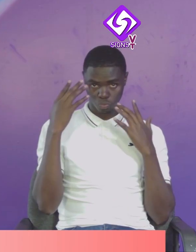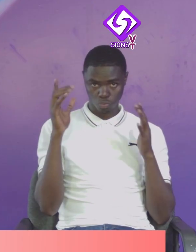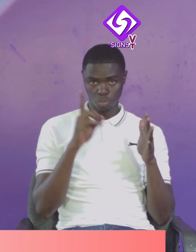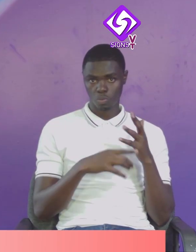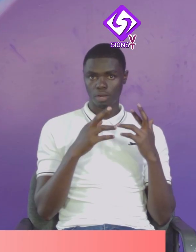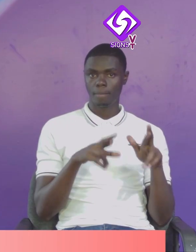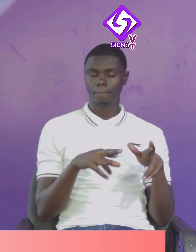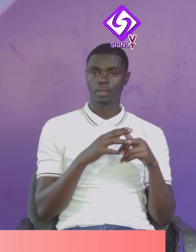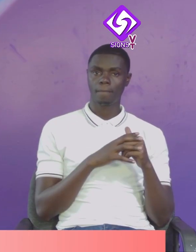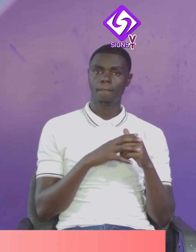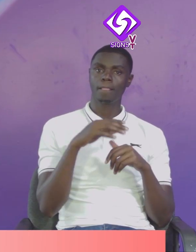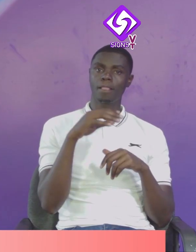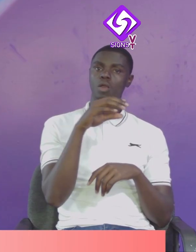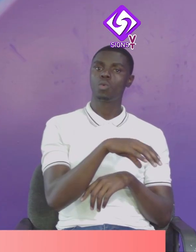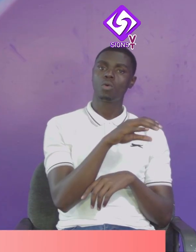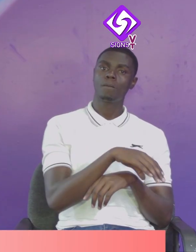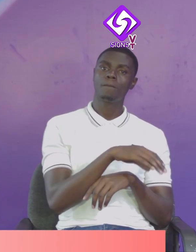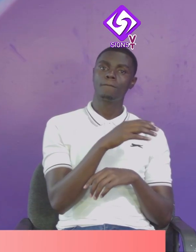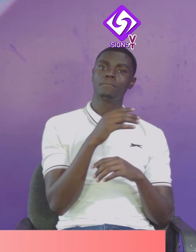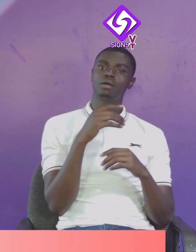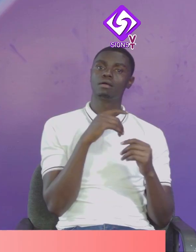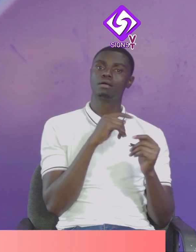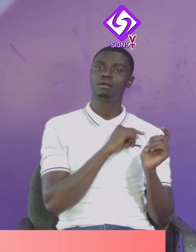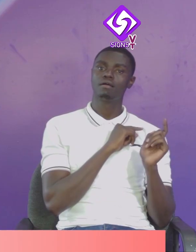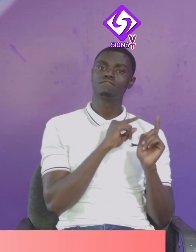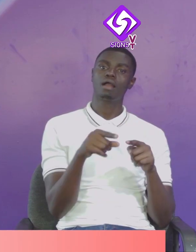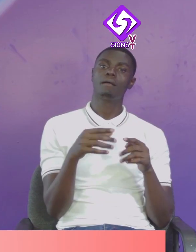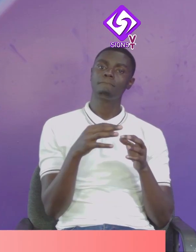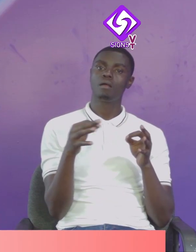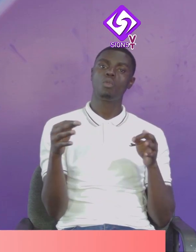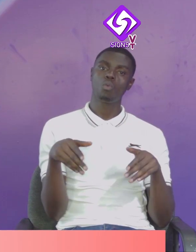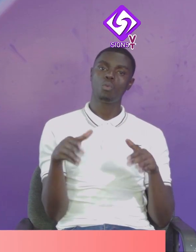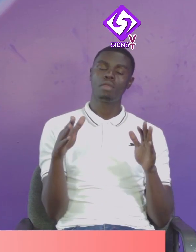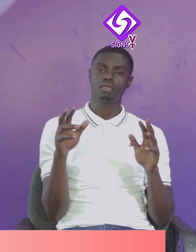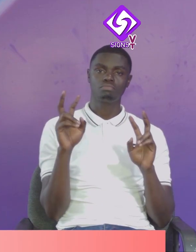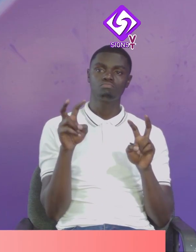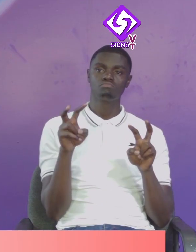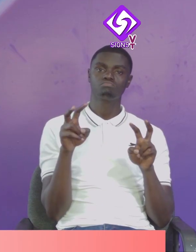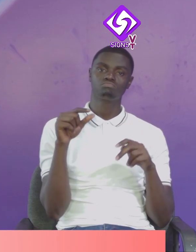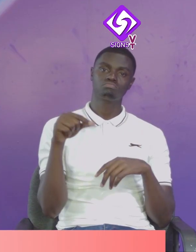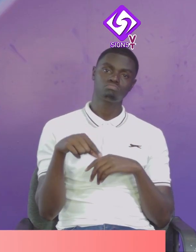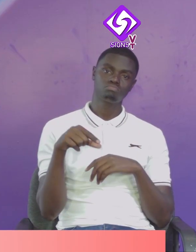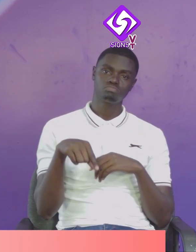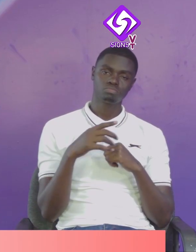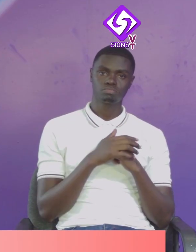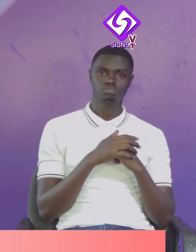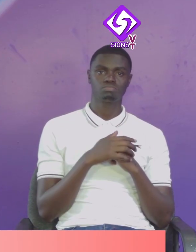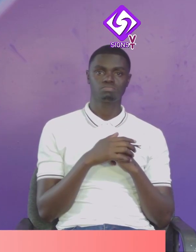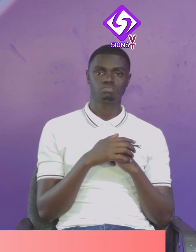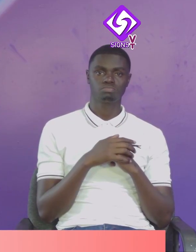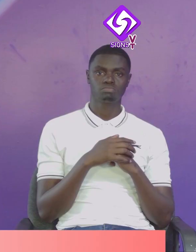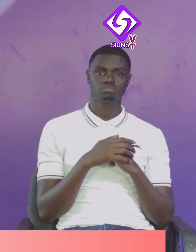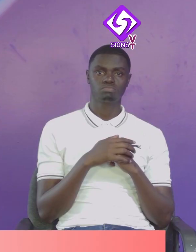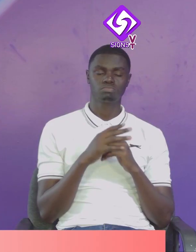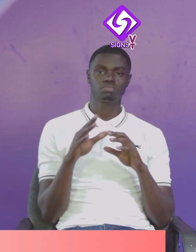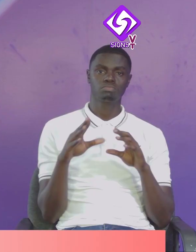because Congo have already come a long way, and they are looking to qualify through thin and thick. And I